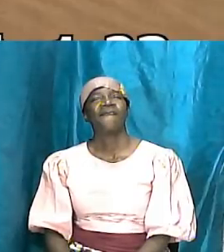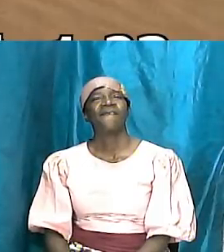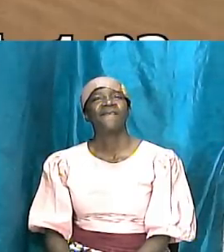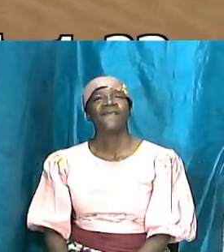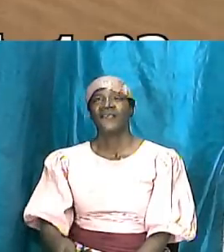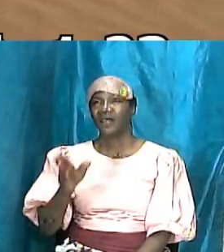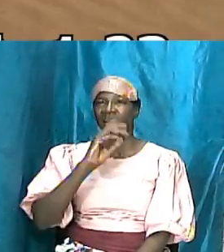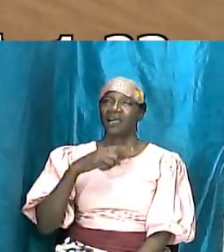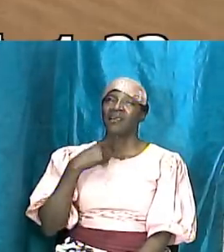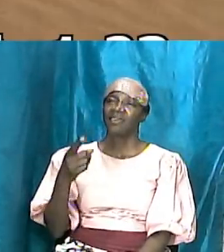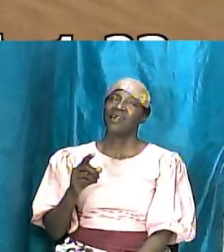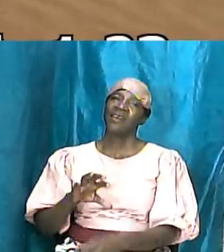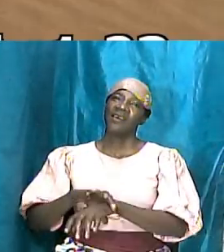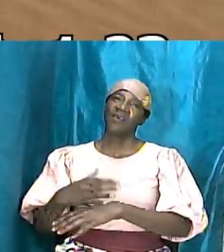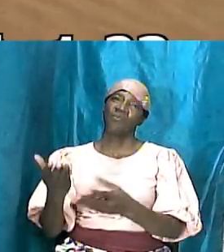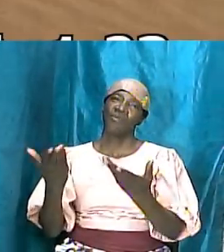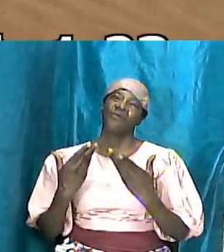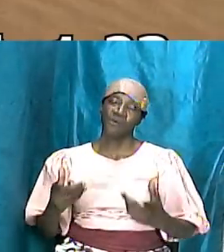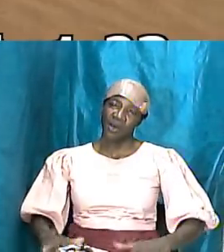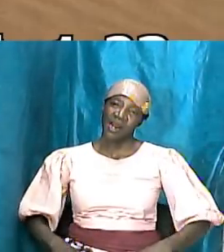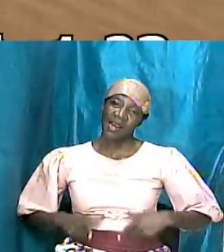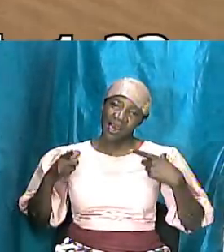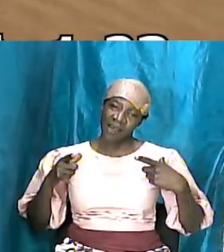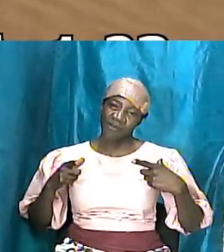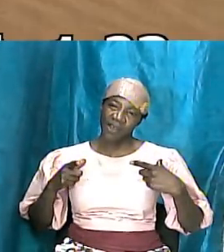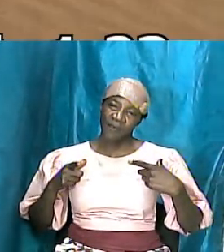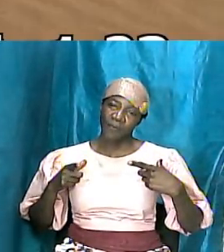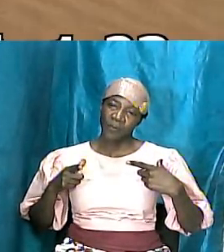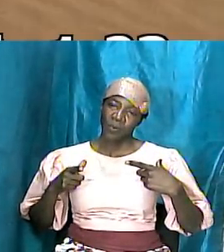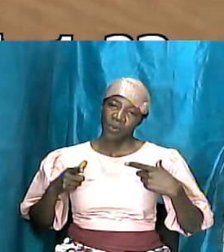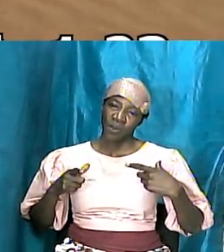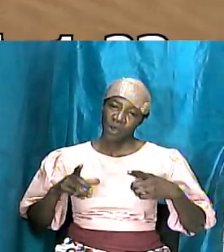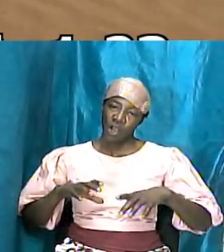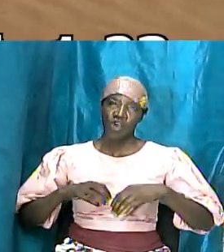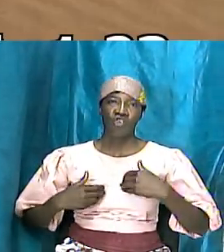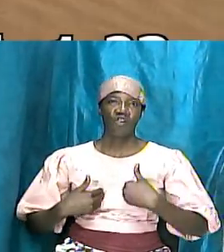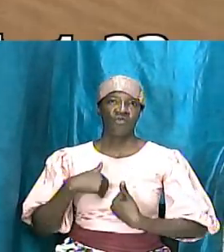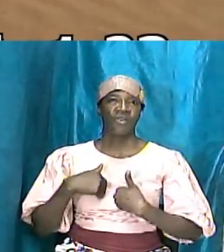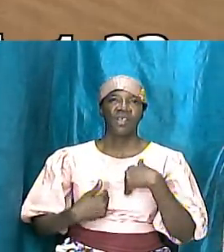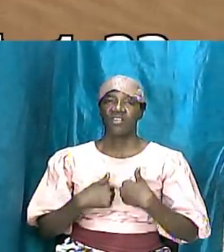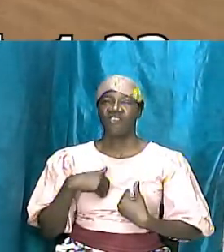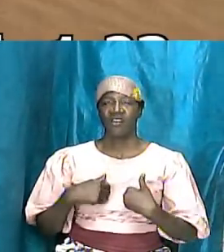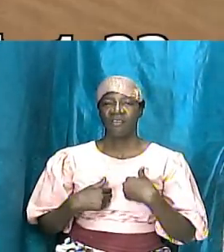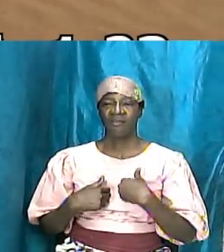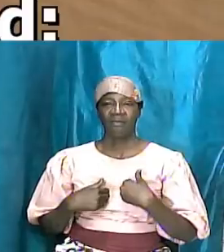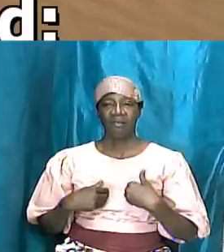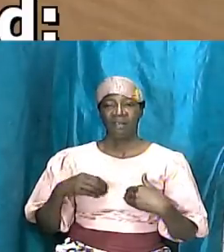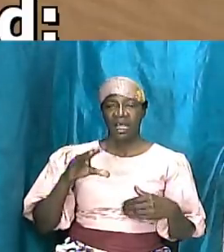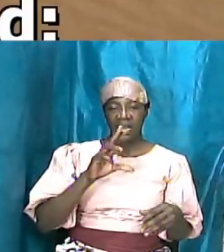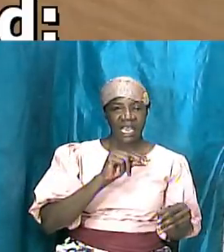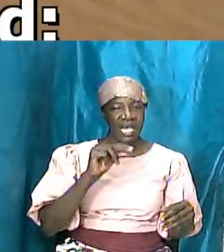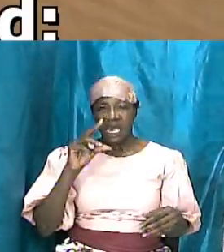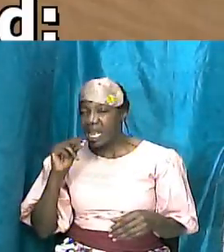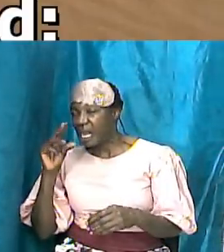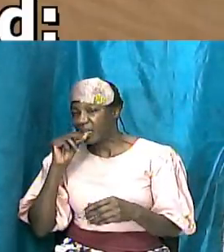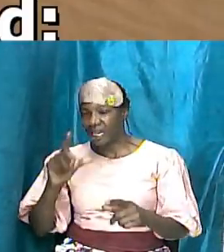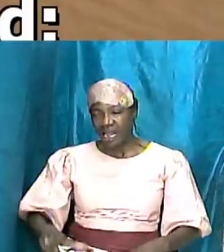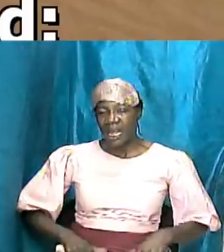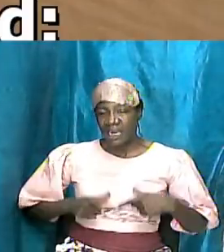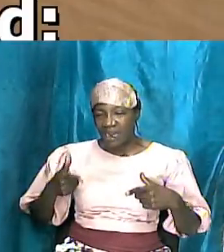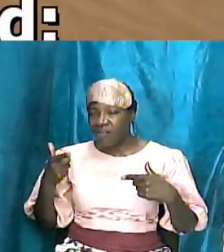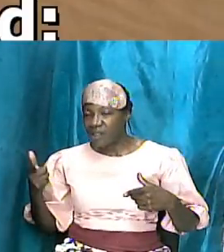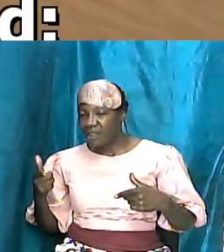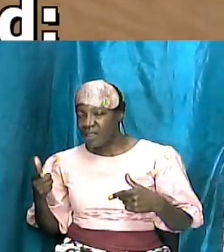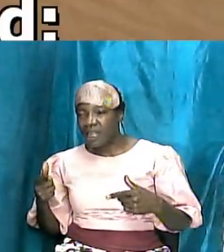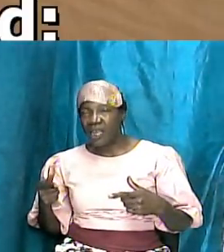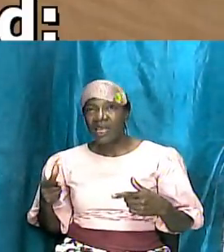God said, let the earth bring forth the living creature after his kind, cattle and creeping thing and beast of the earth after his kind.